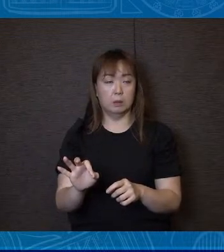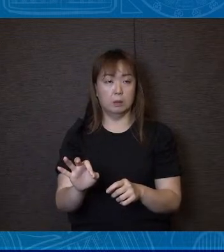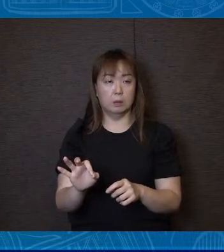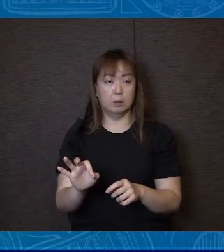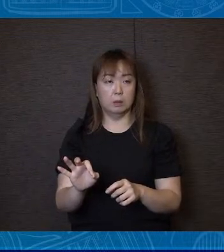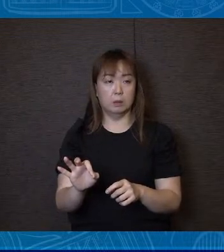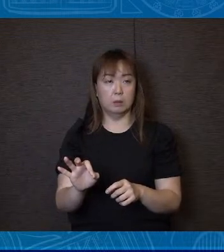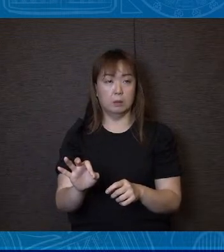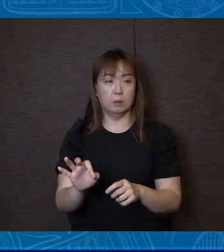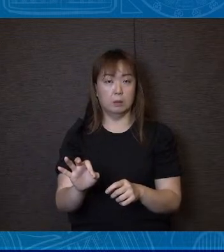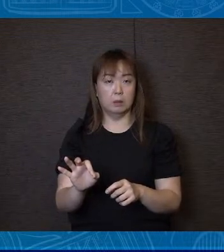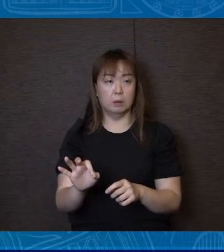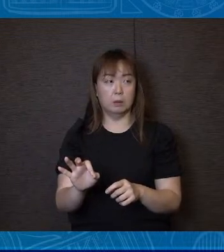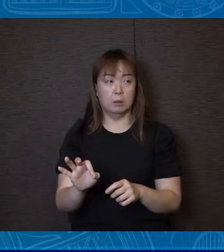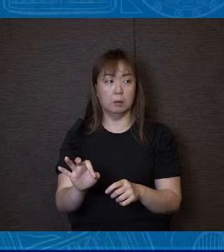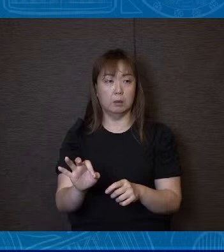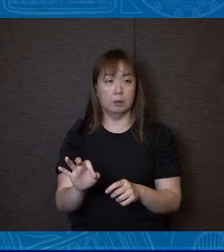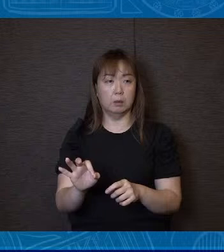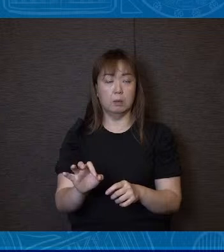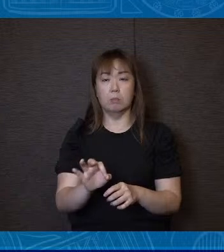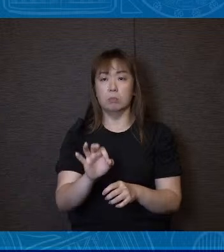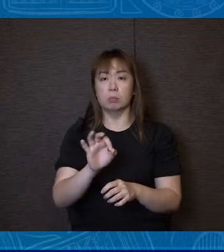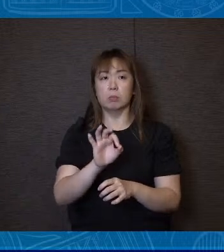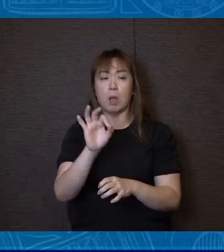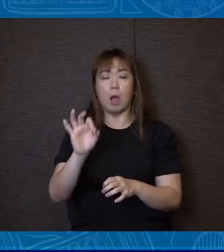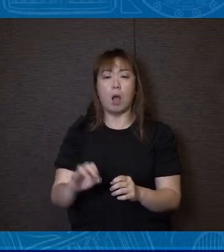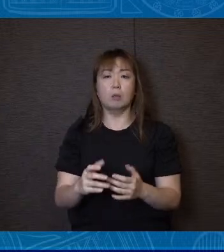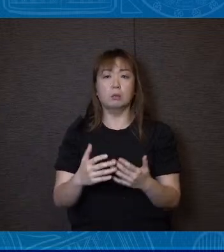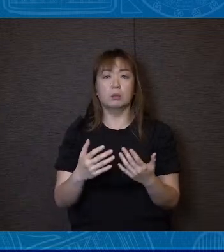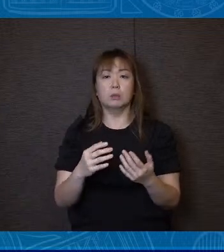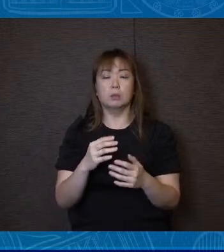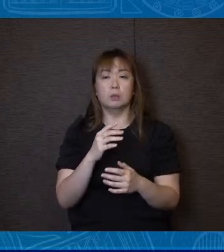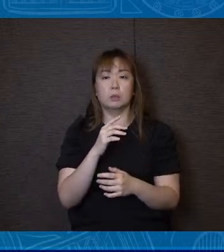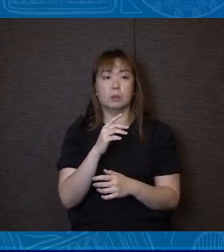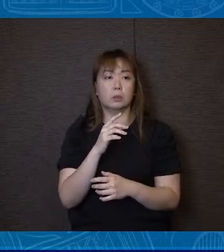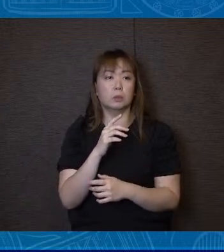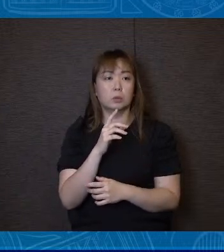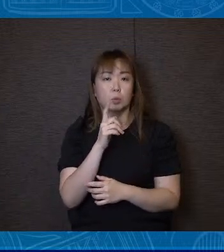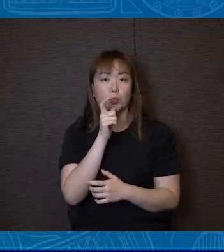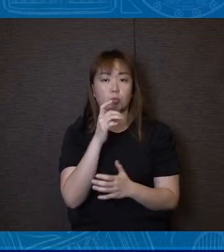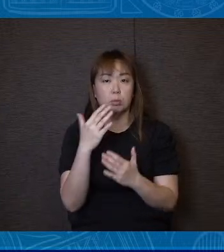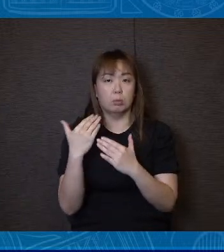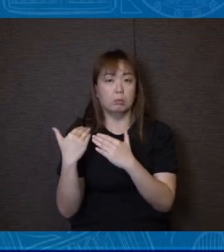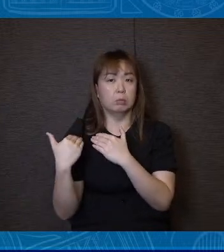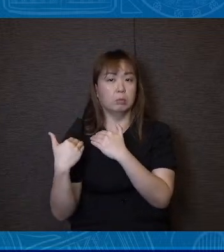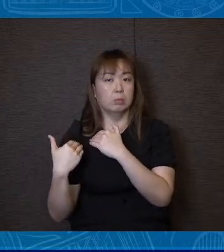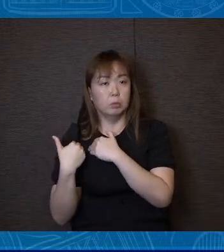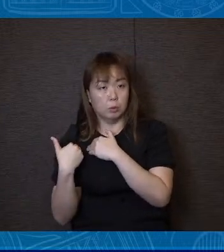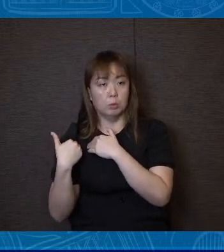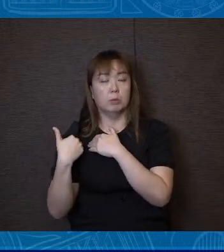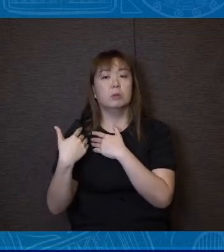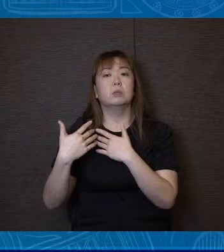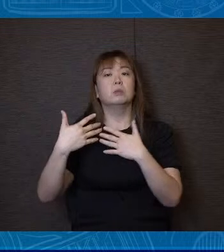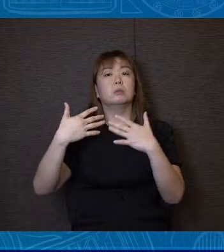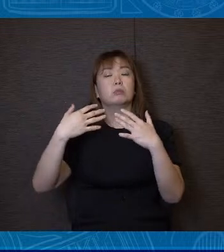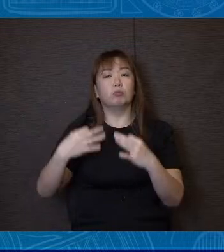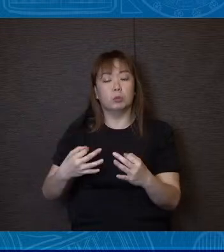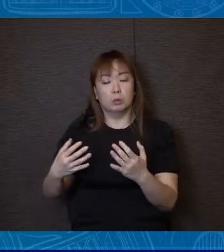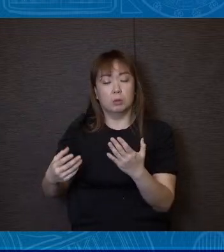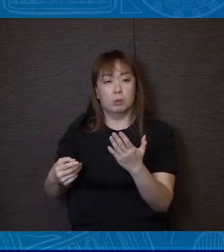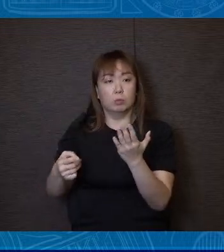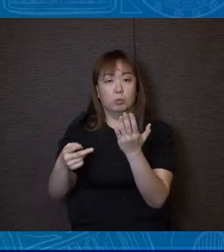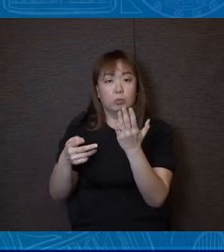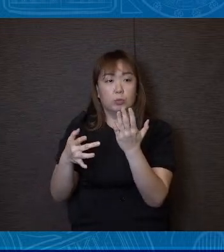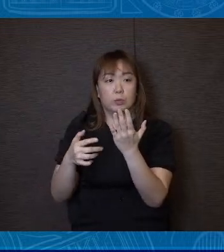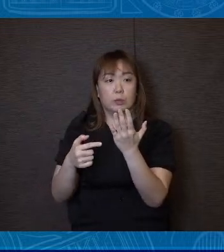the key decision makers having this type of technology to avoid